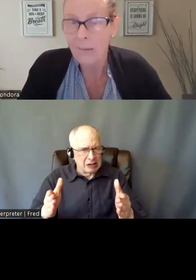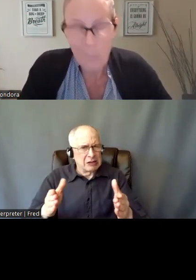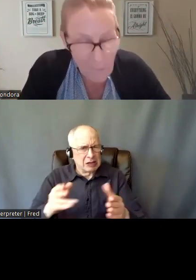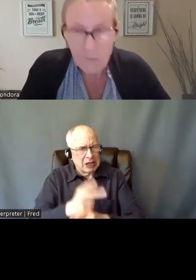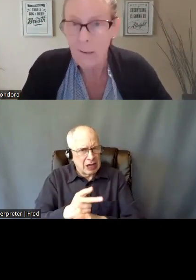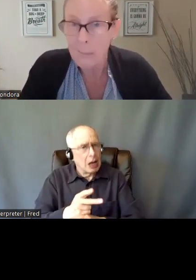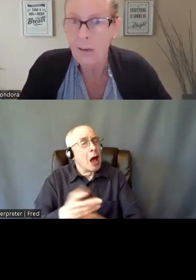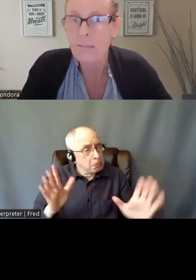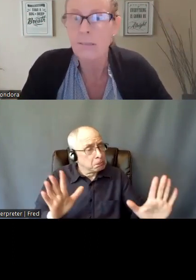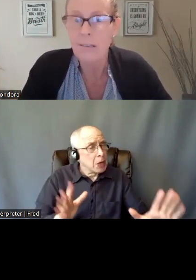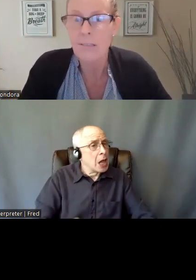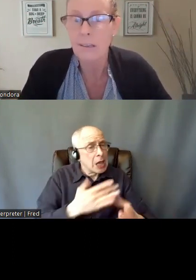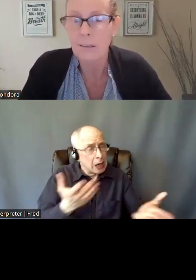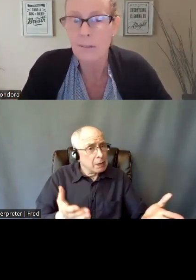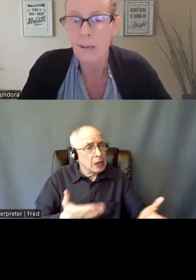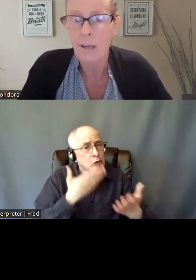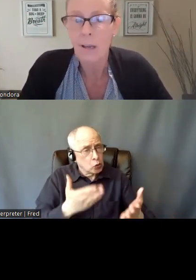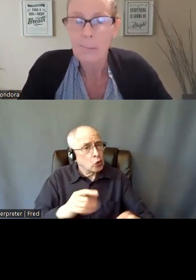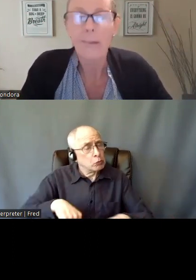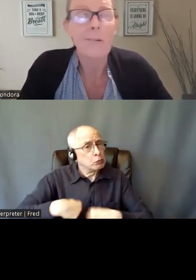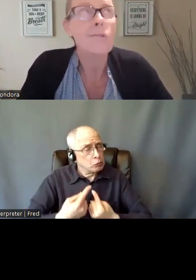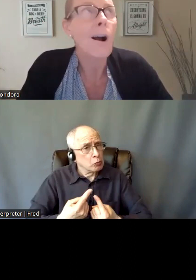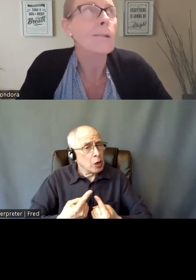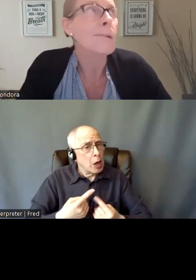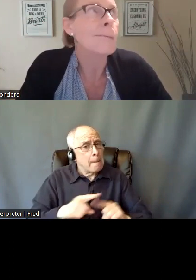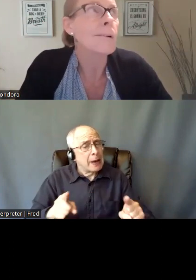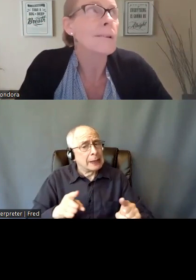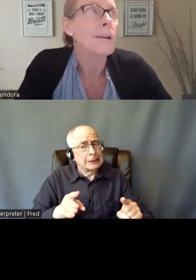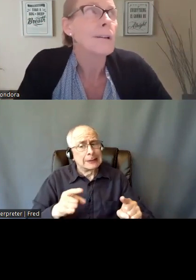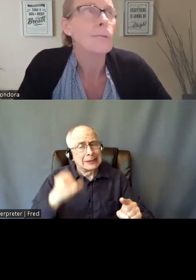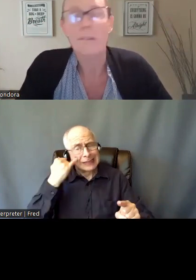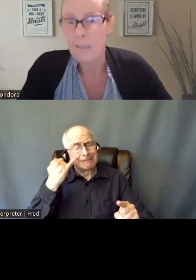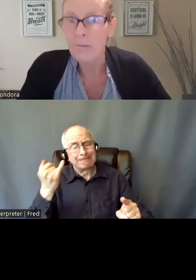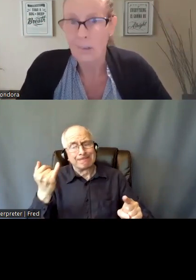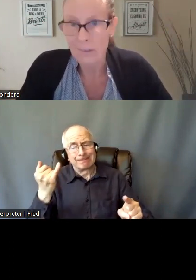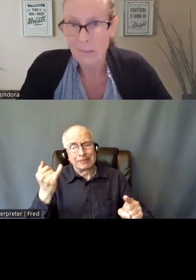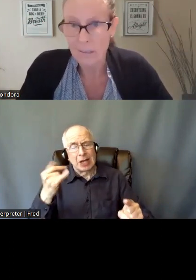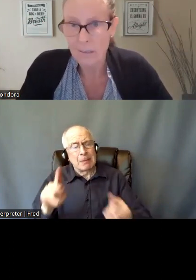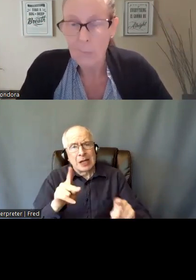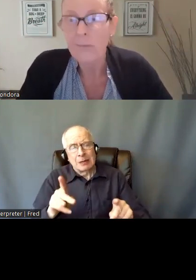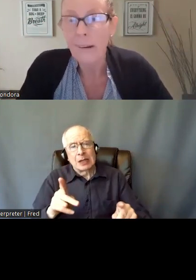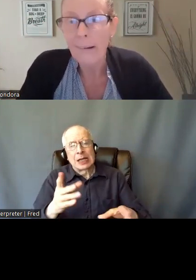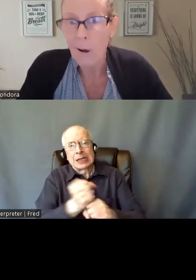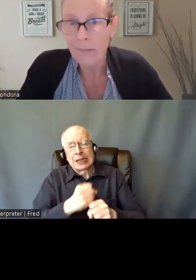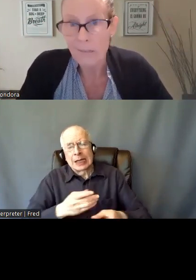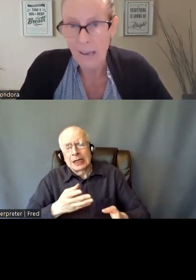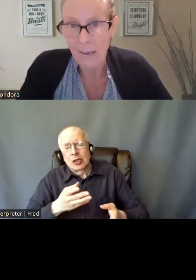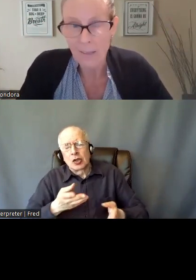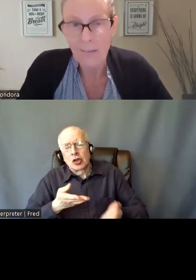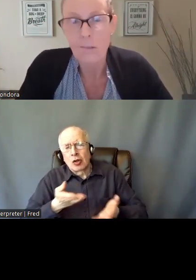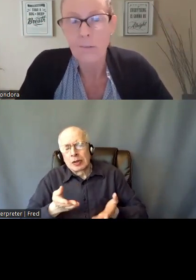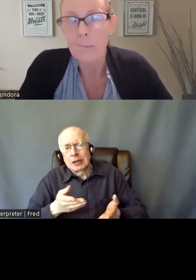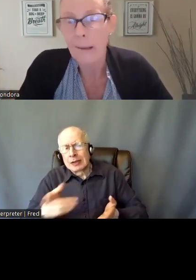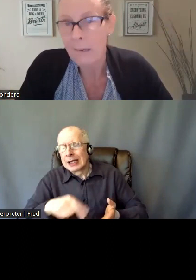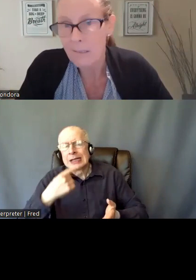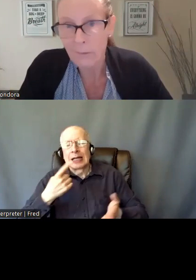We've made a tremendous amount of progress in recent years. But if you talk to people who receive services, they will very often say